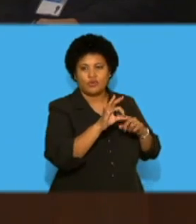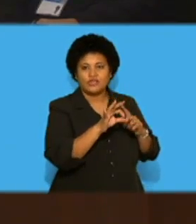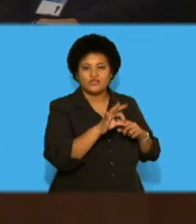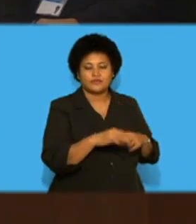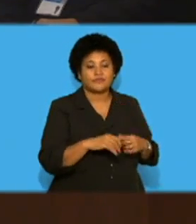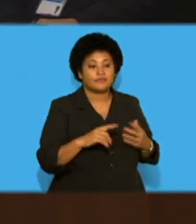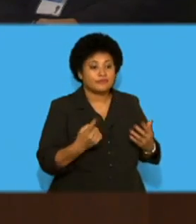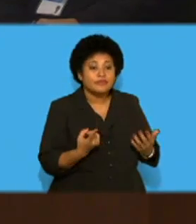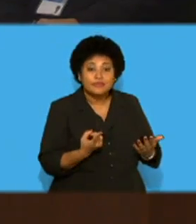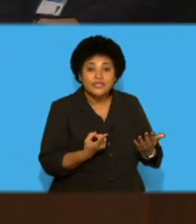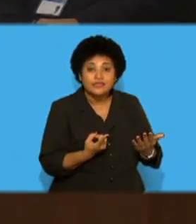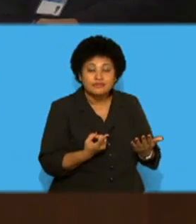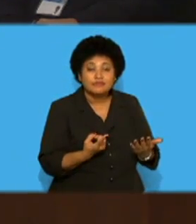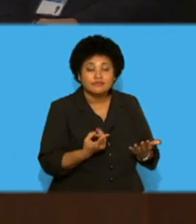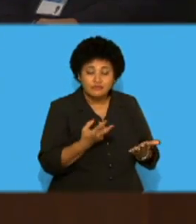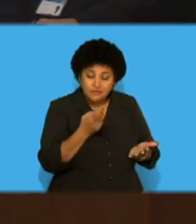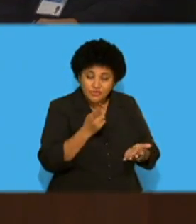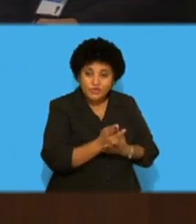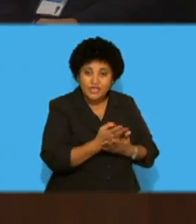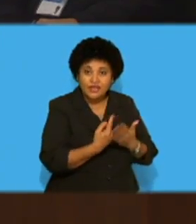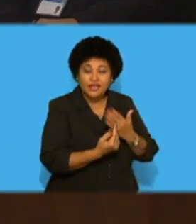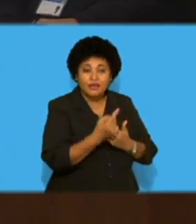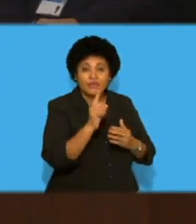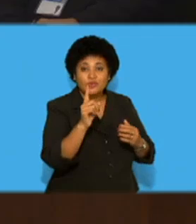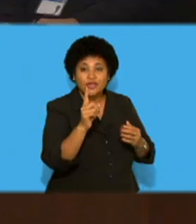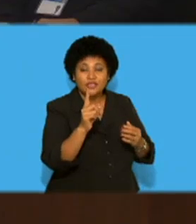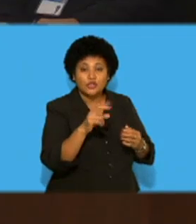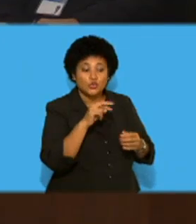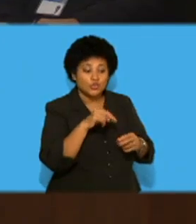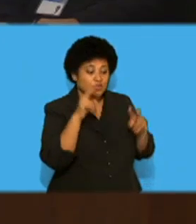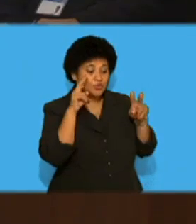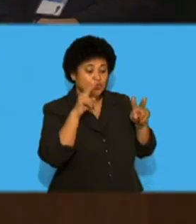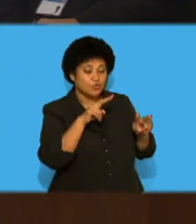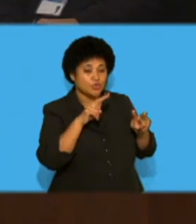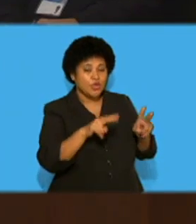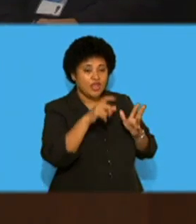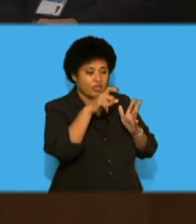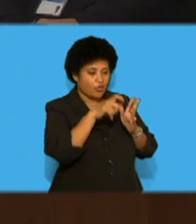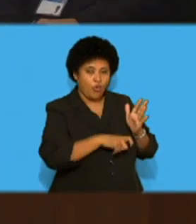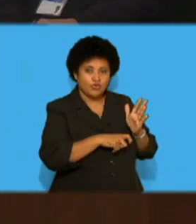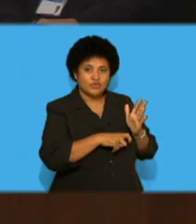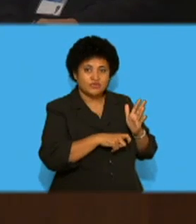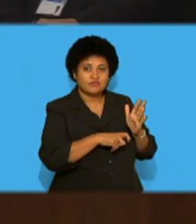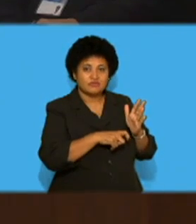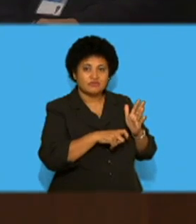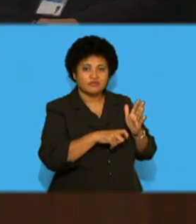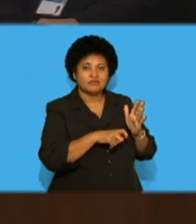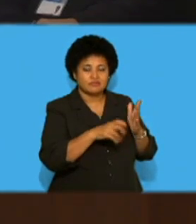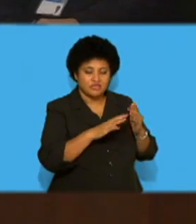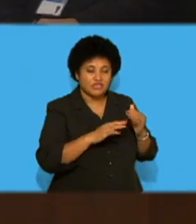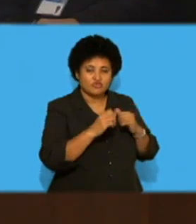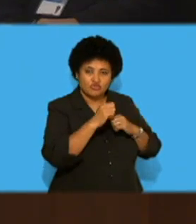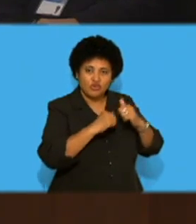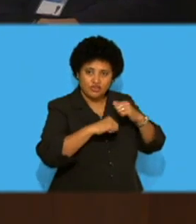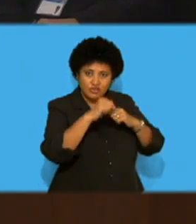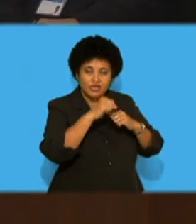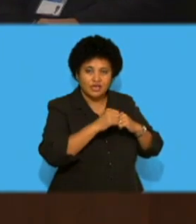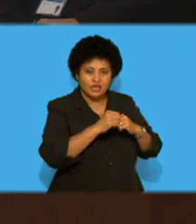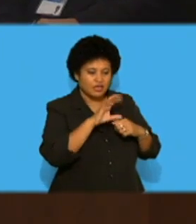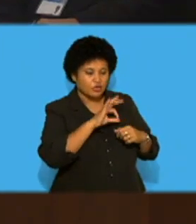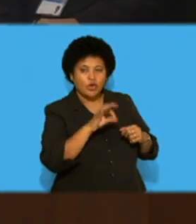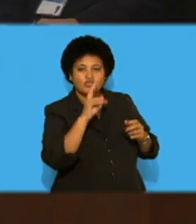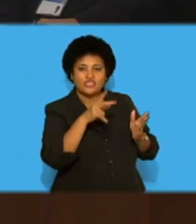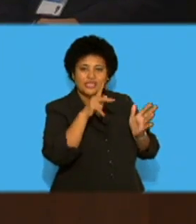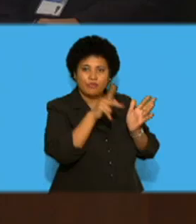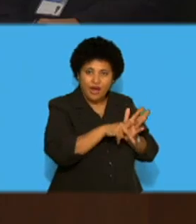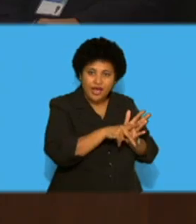of the matter is this. We need to look at the cost structure of not just the pricing of the tonnage